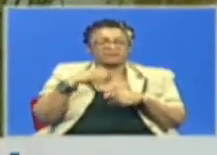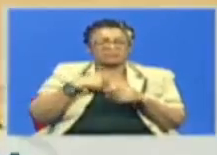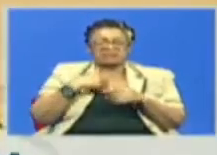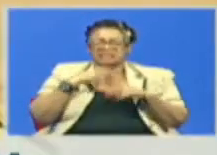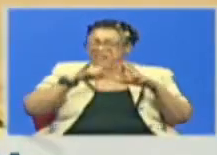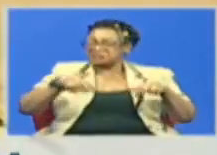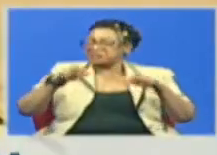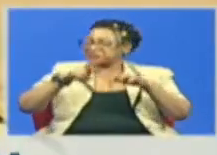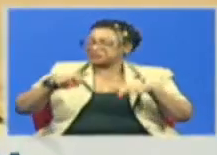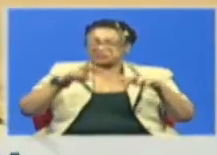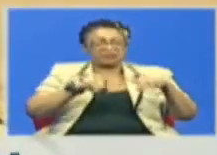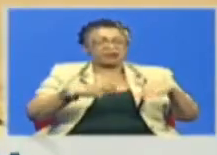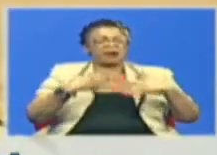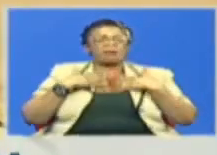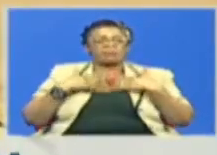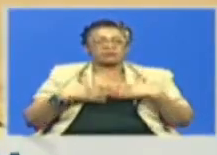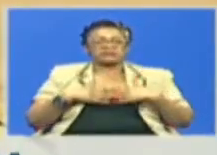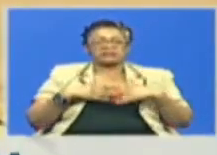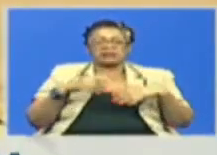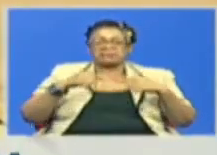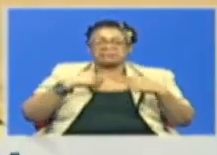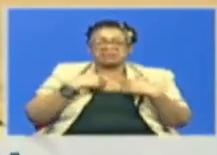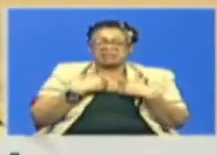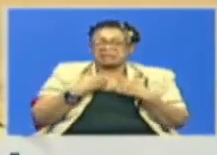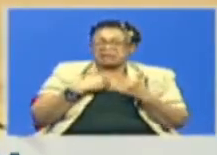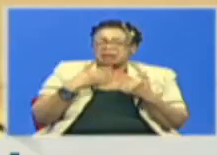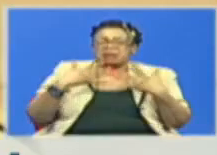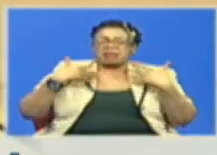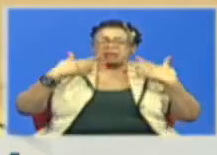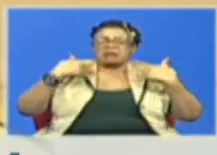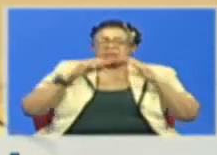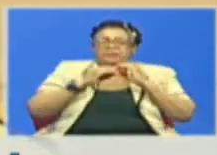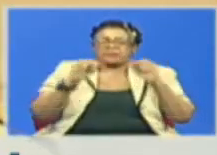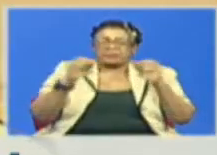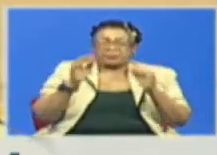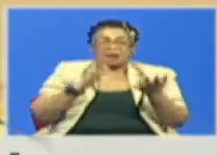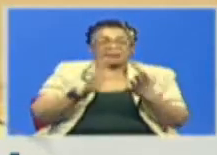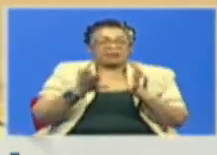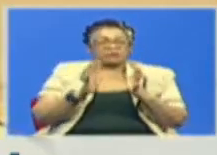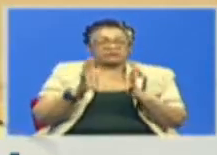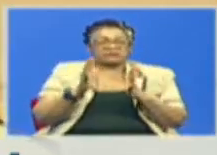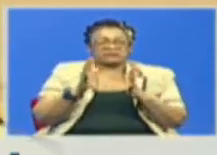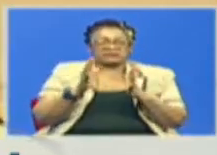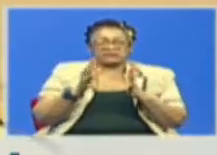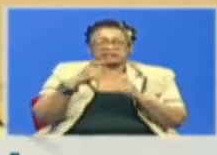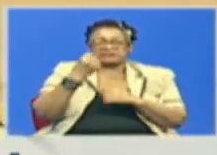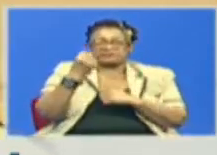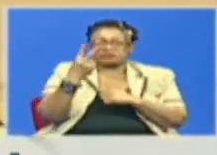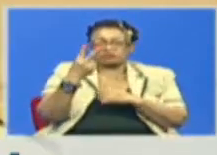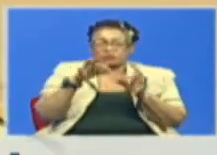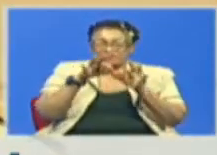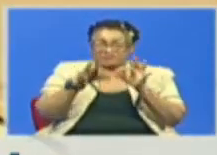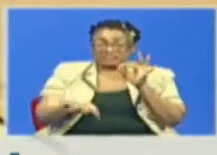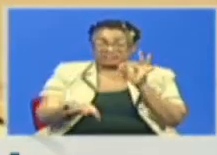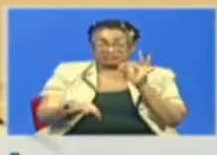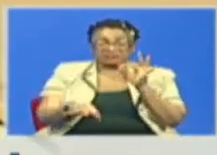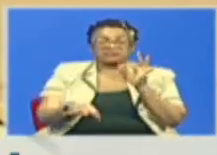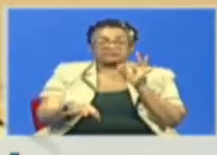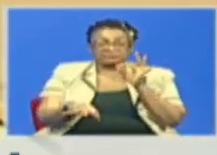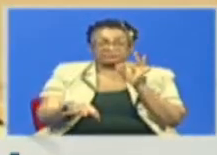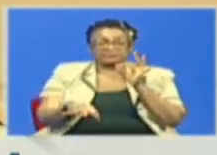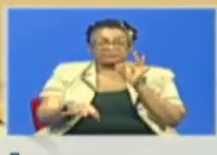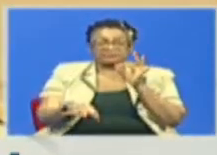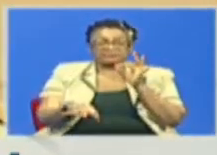kutafuta mwili, nili run out of air nikiwa around 52